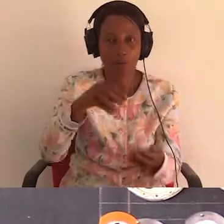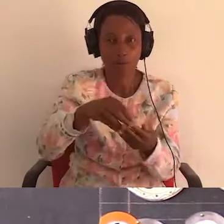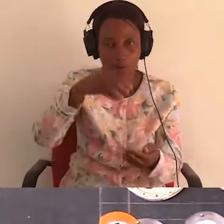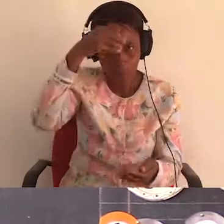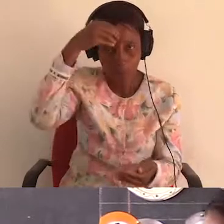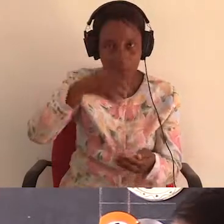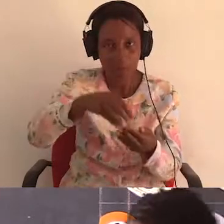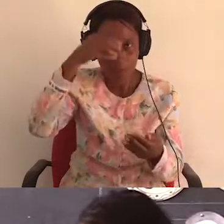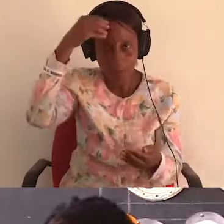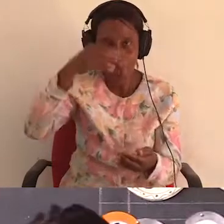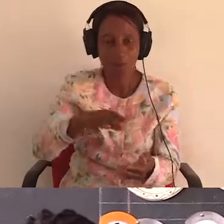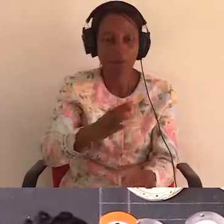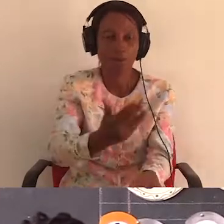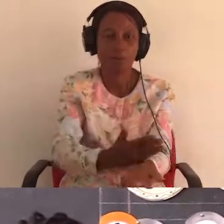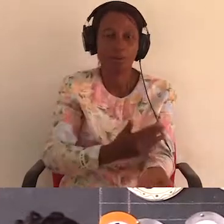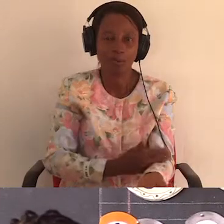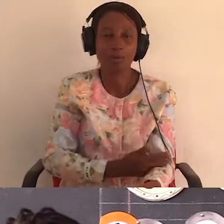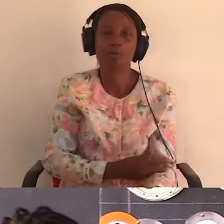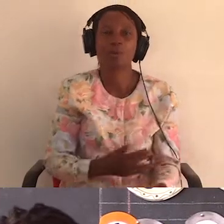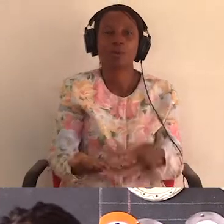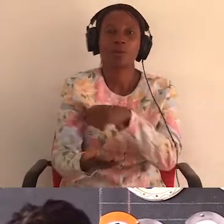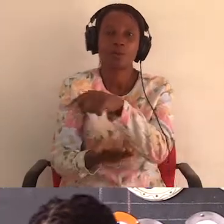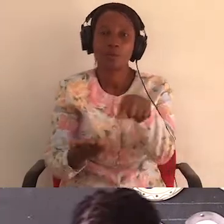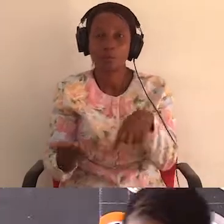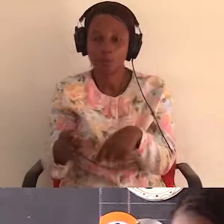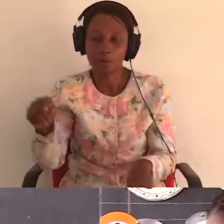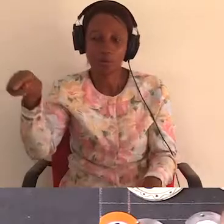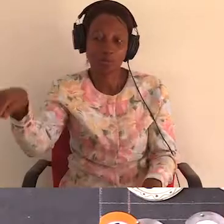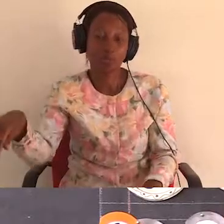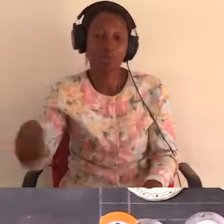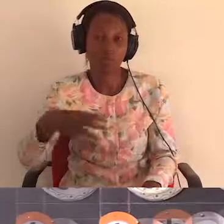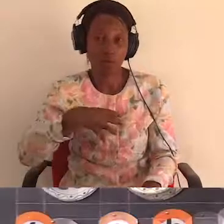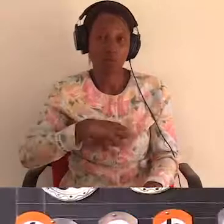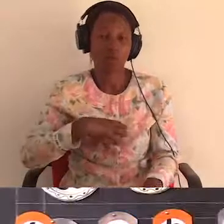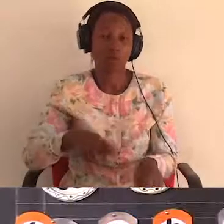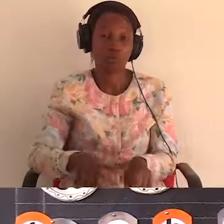here, and I would like you to match them for me.